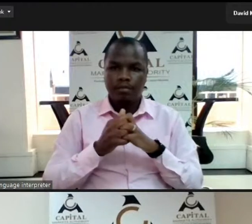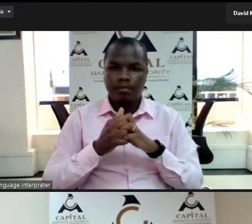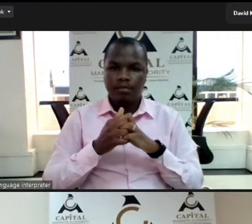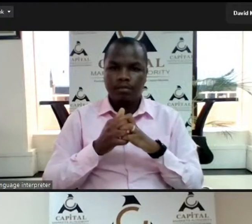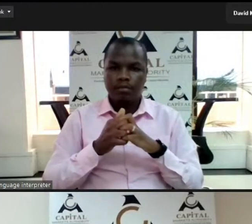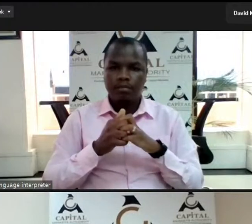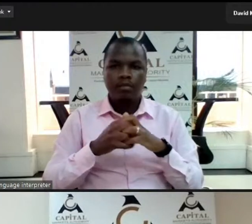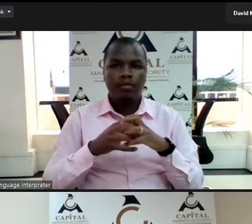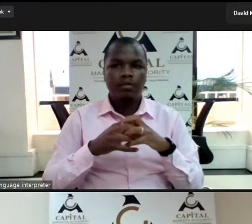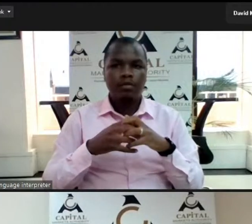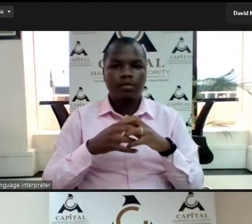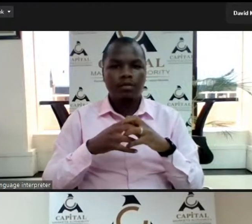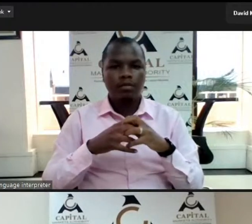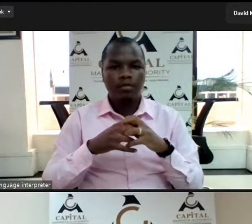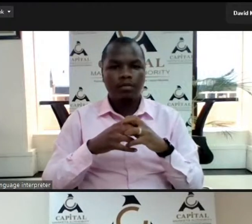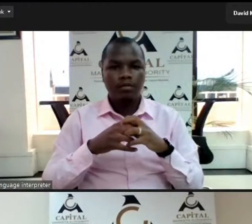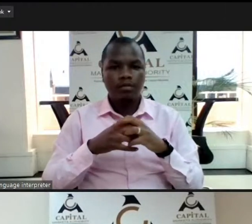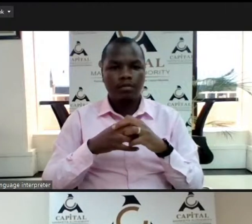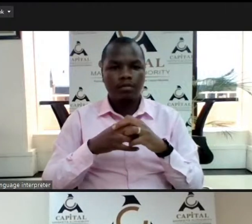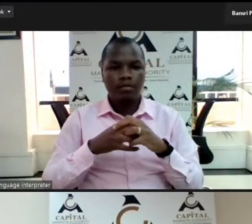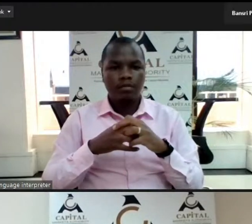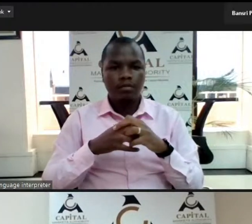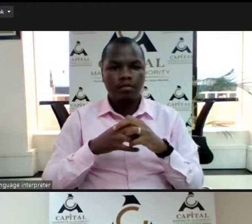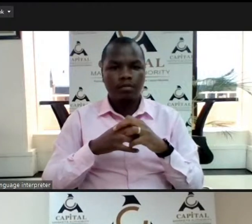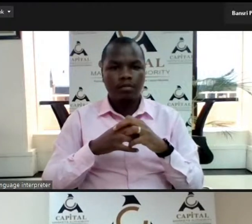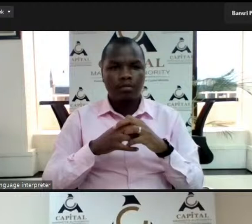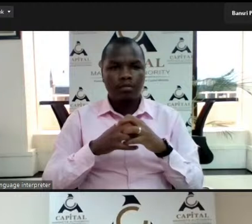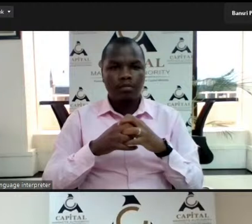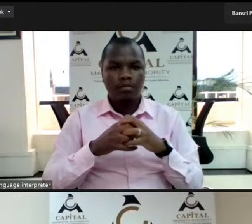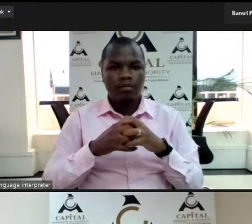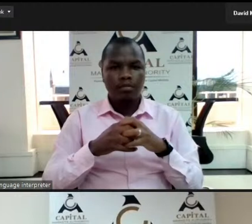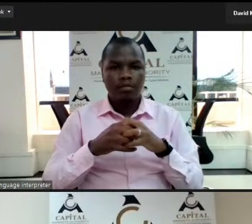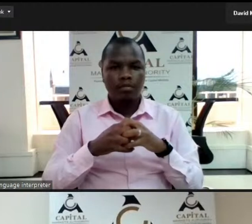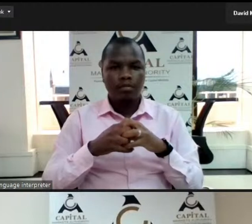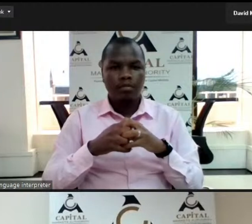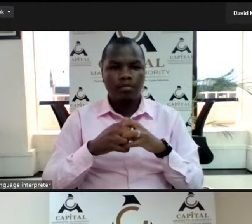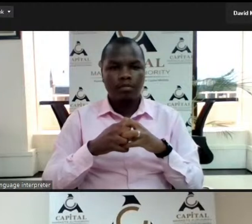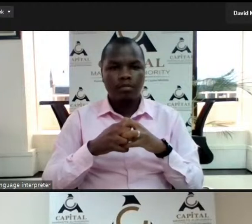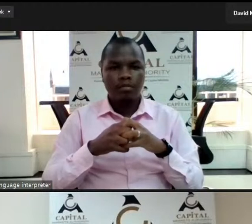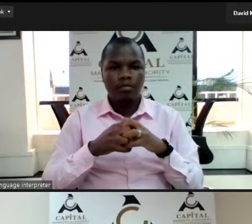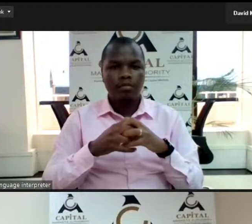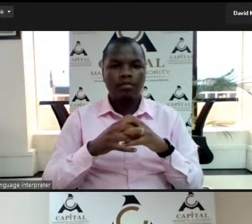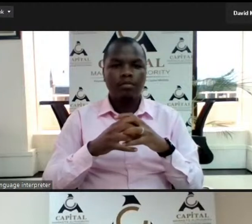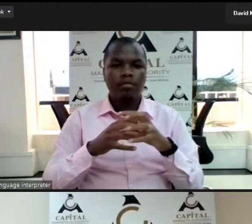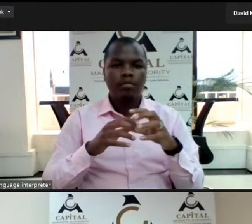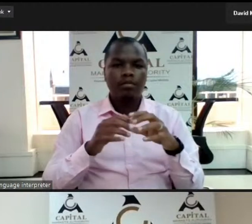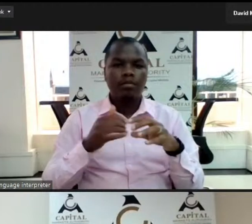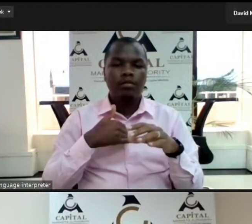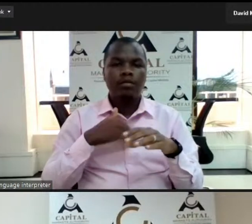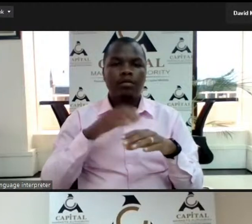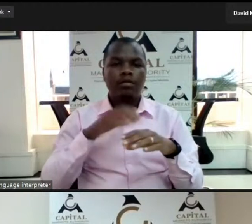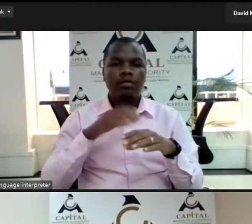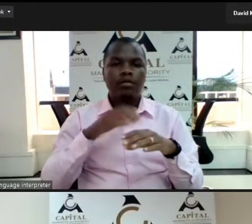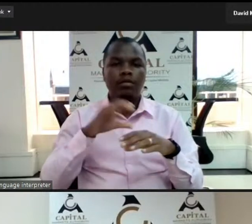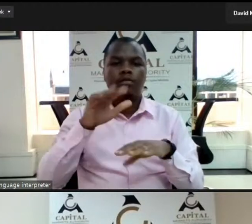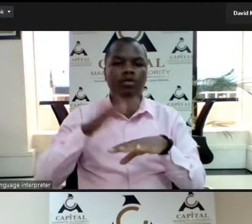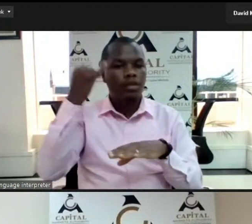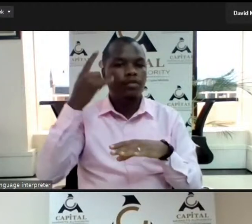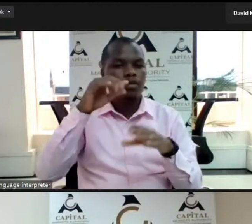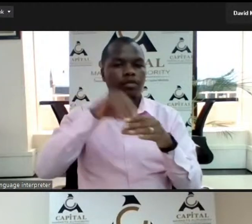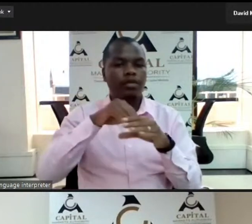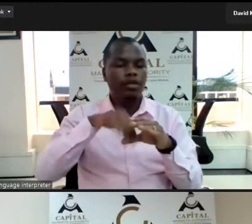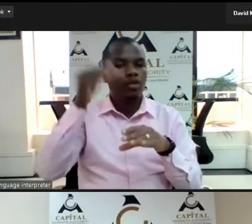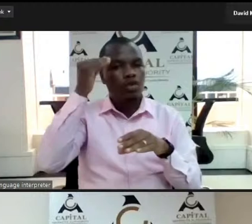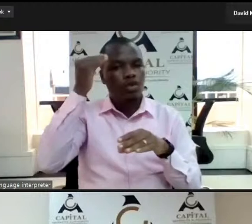I think from there's an anonymous attendee who says the CMA challenge was a good idea for investor education,